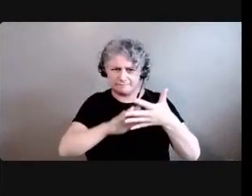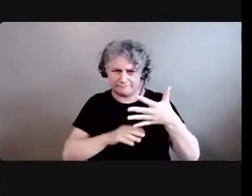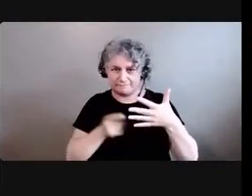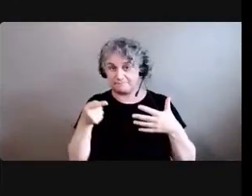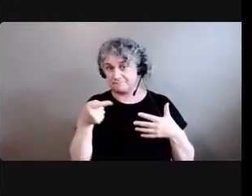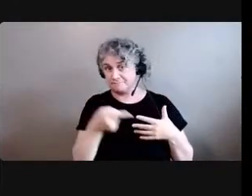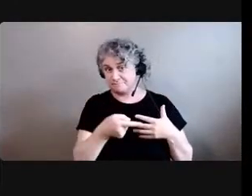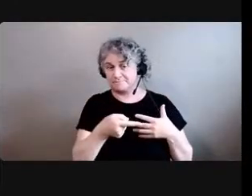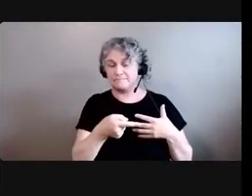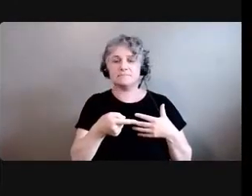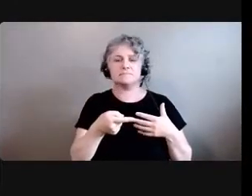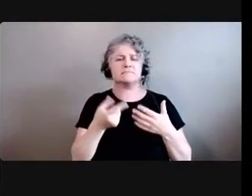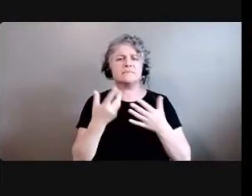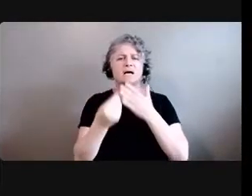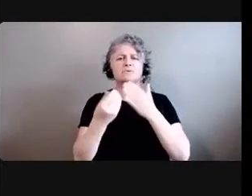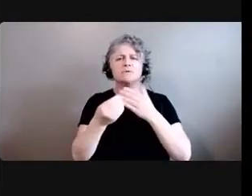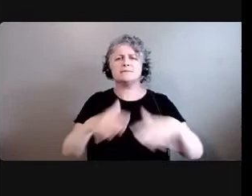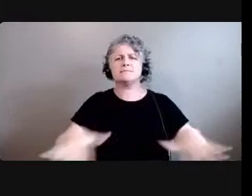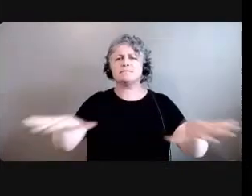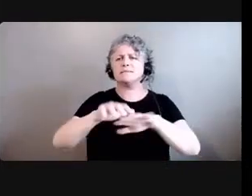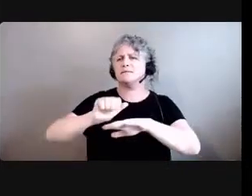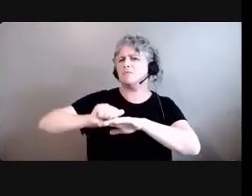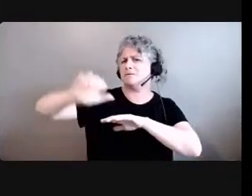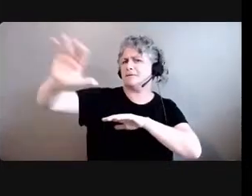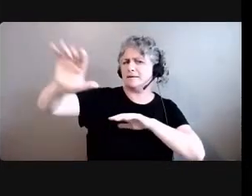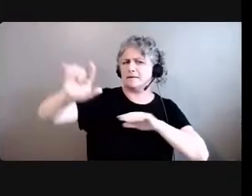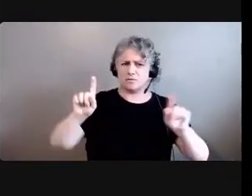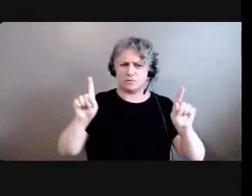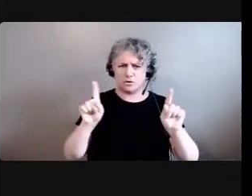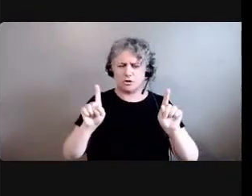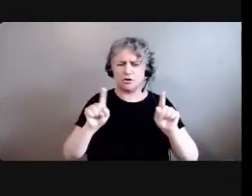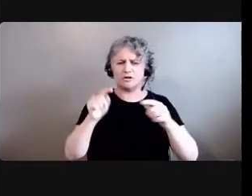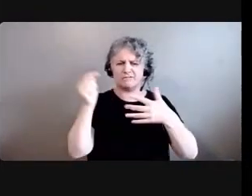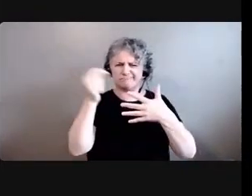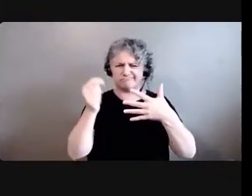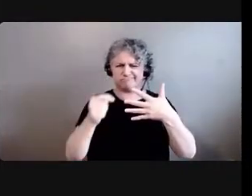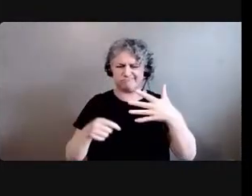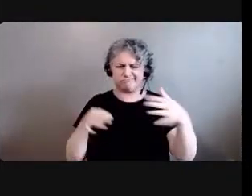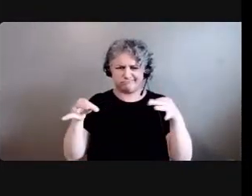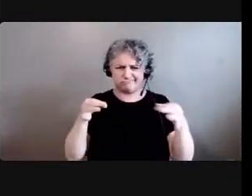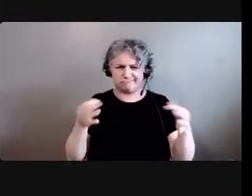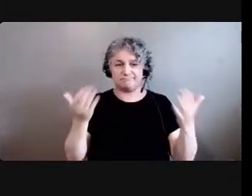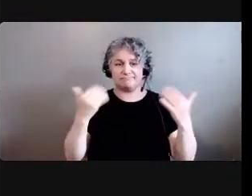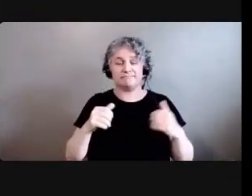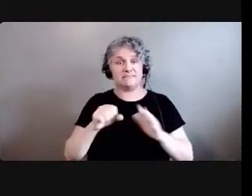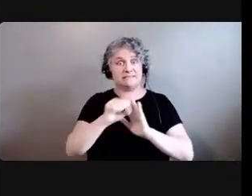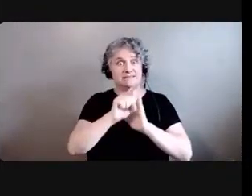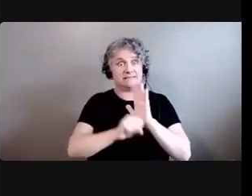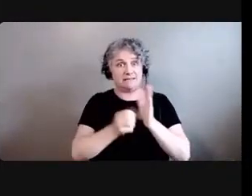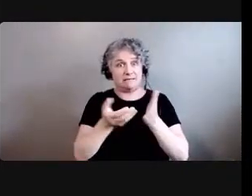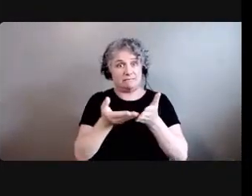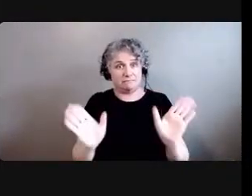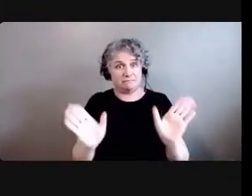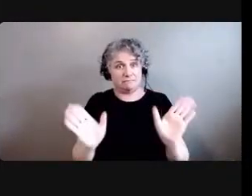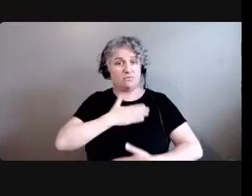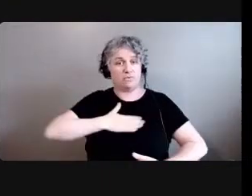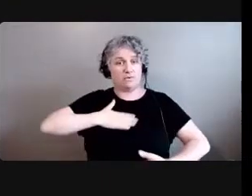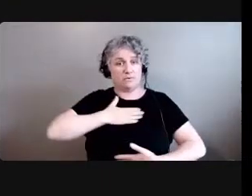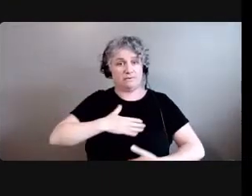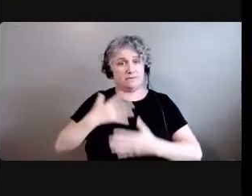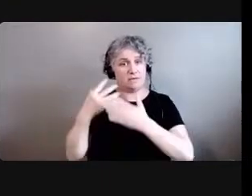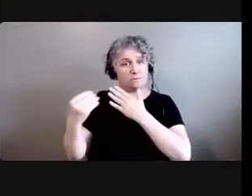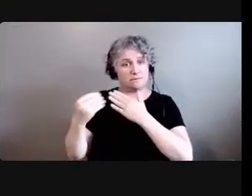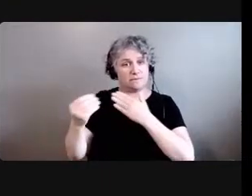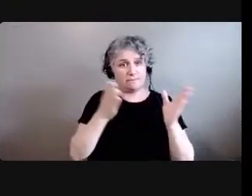Montana's outdoor spaces. Then I'll cover the statewide comprehensive outdoor recreation plan. I'll